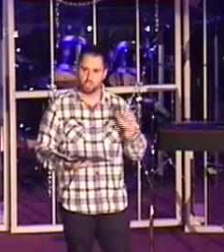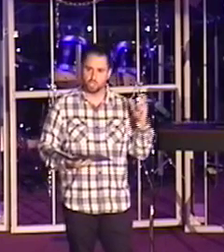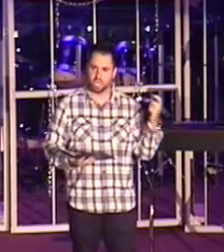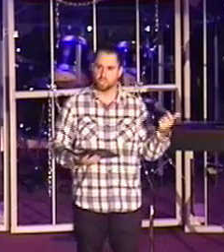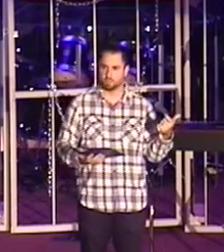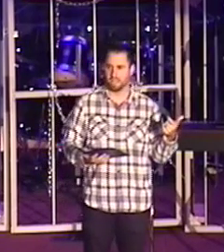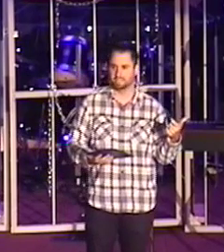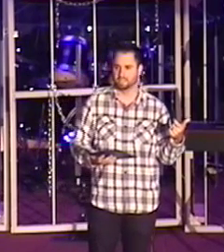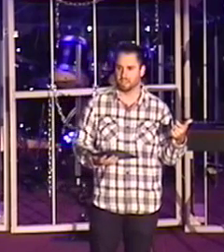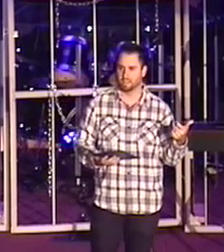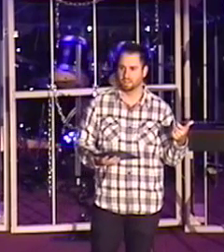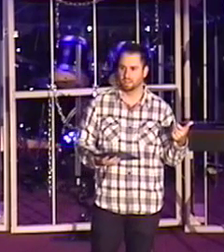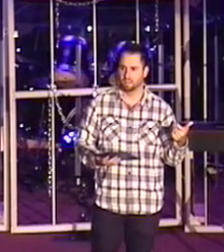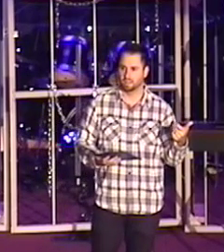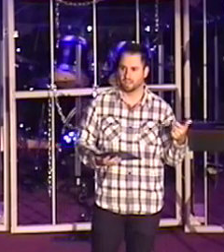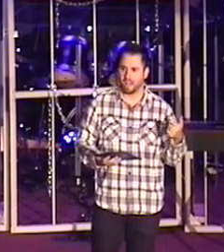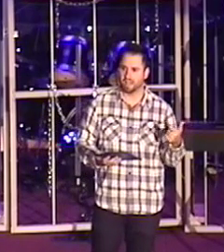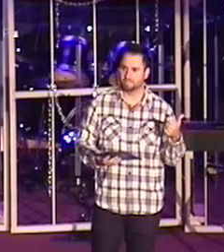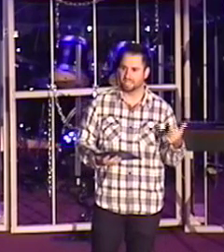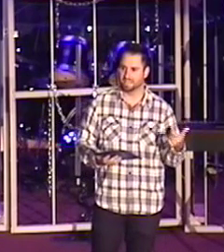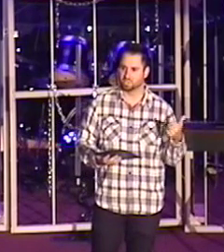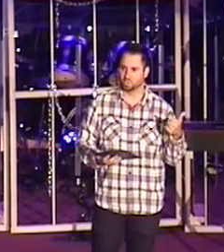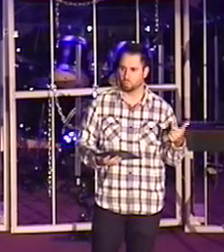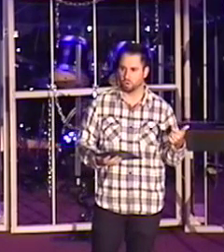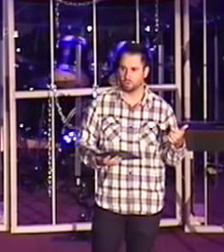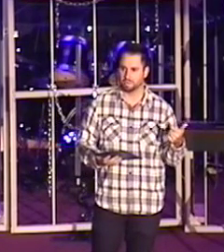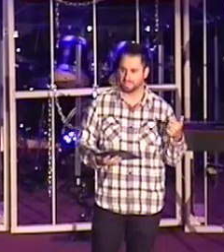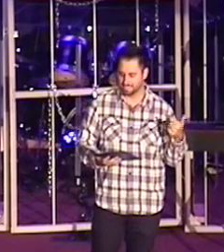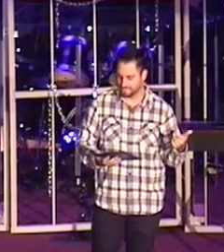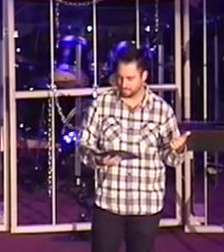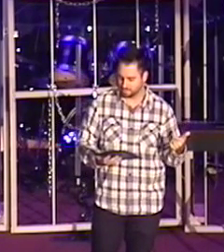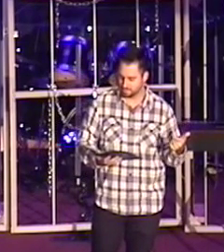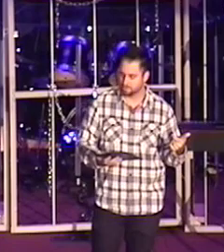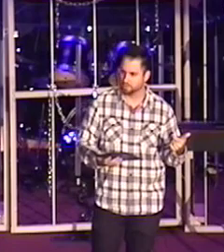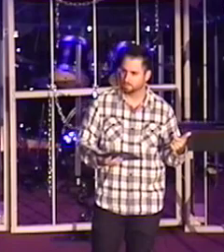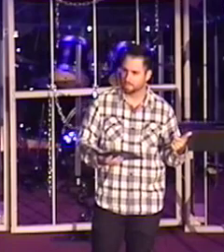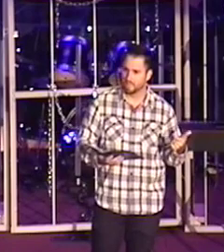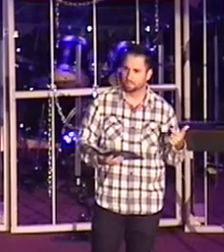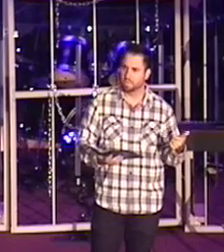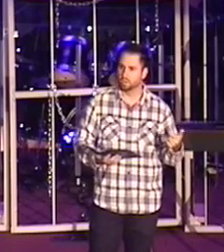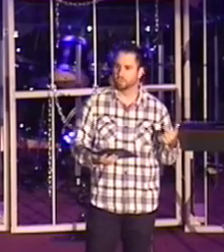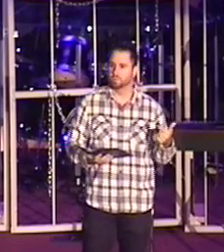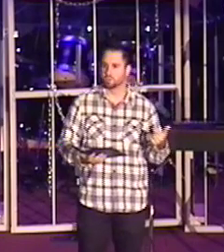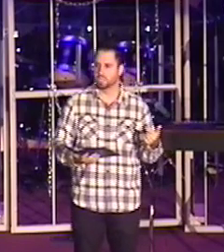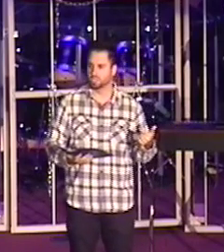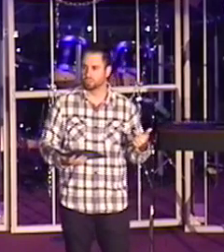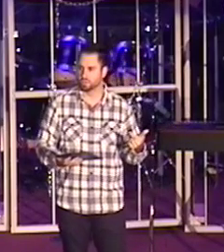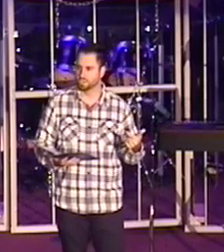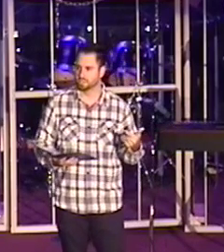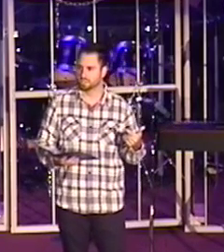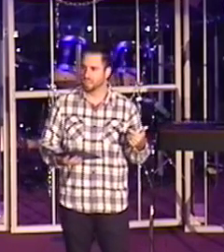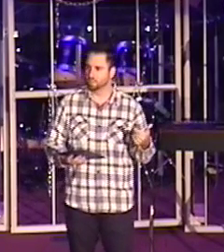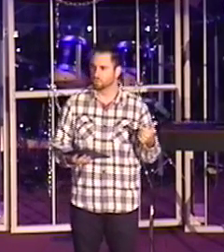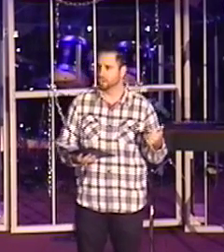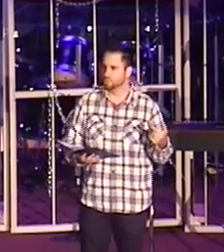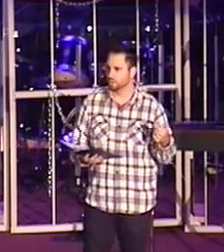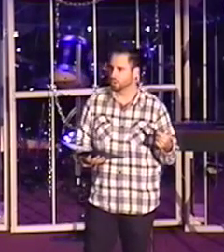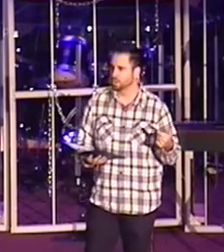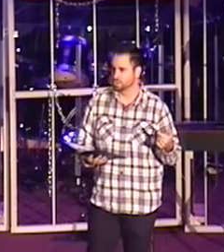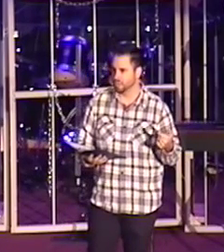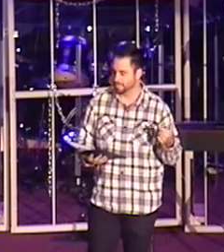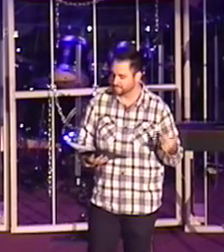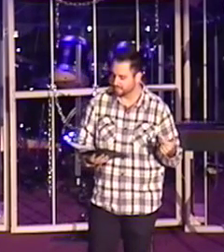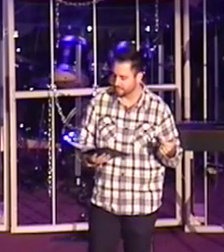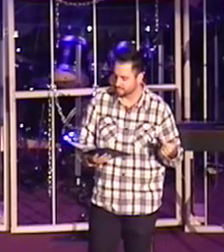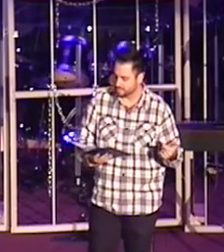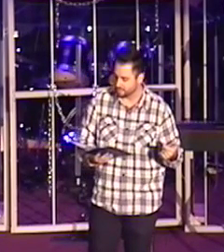But when you change your mindset, God begins to work because he's at the center. Peter, when he was writing to the Christians, he was trying to